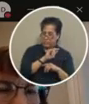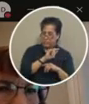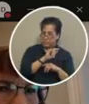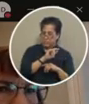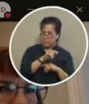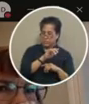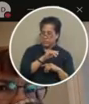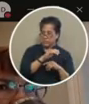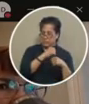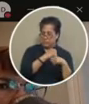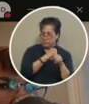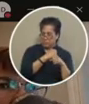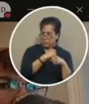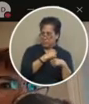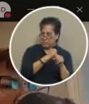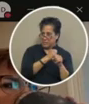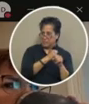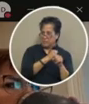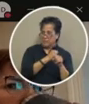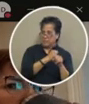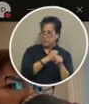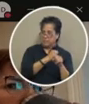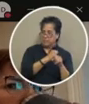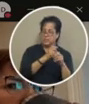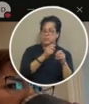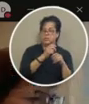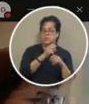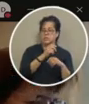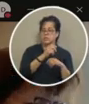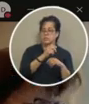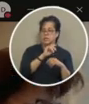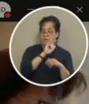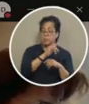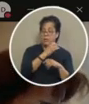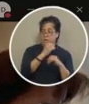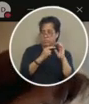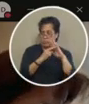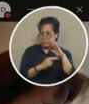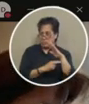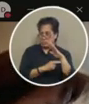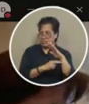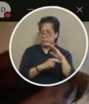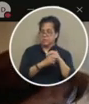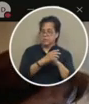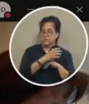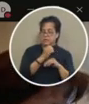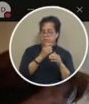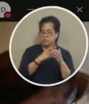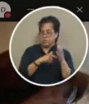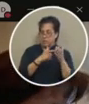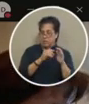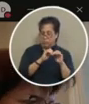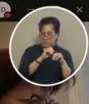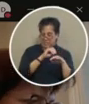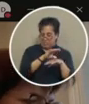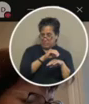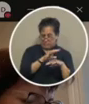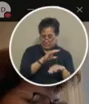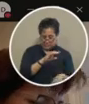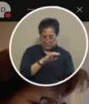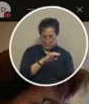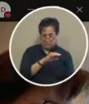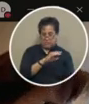is making, as well as the bridges and what's being impacted there. And